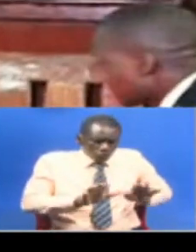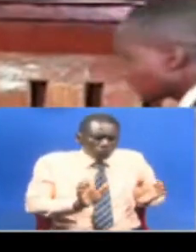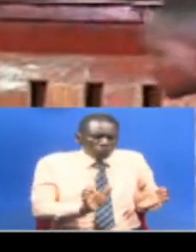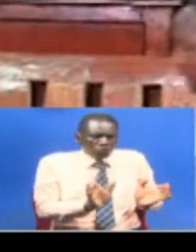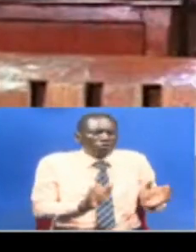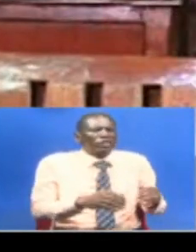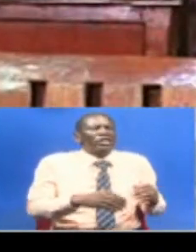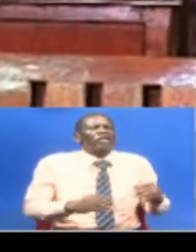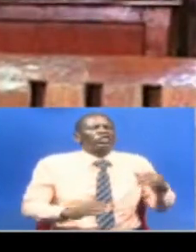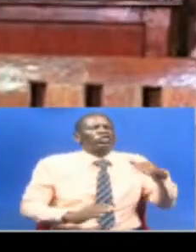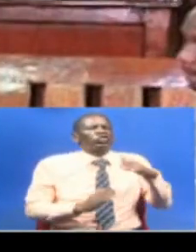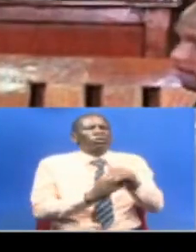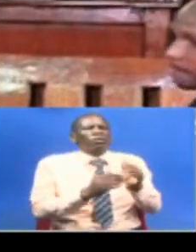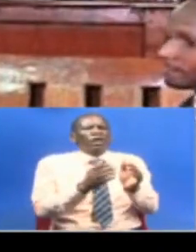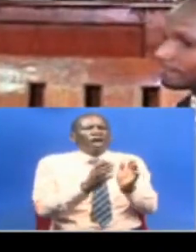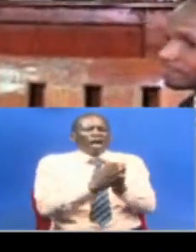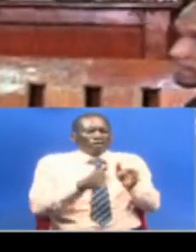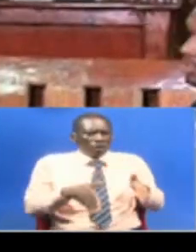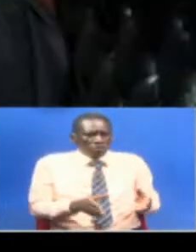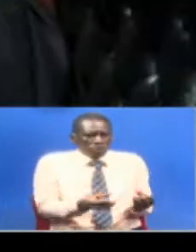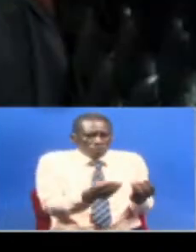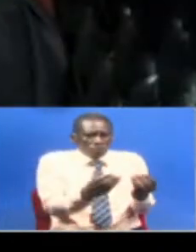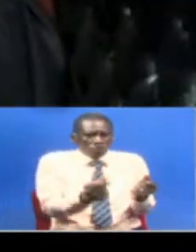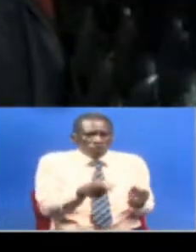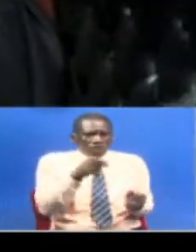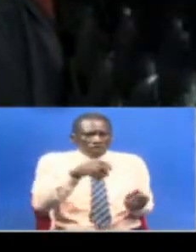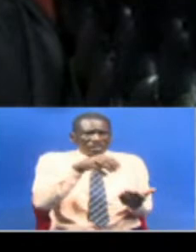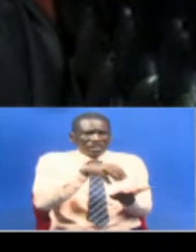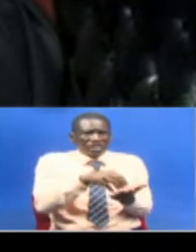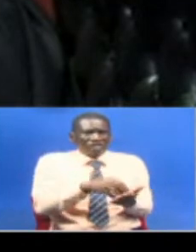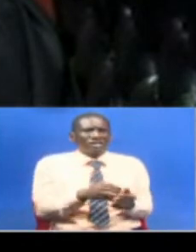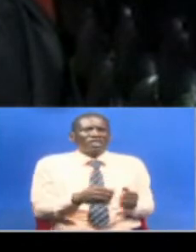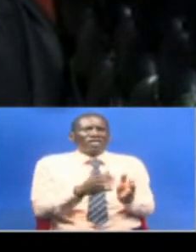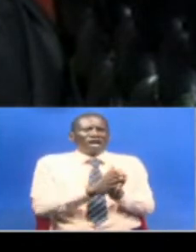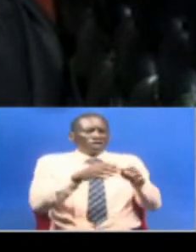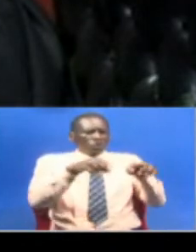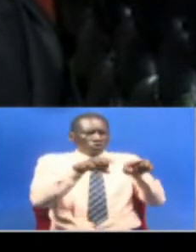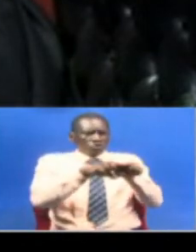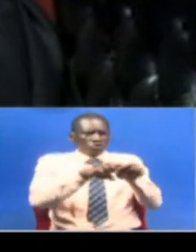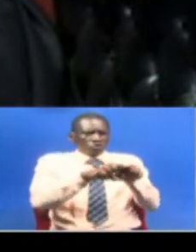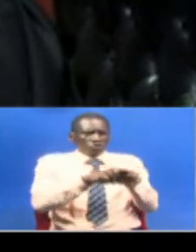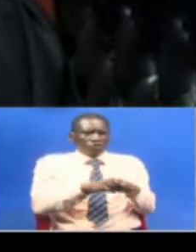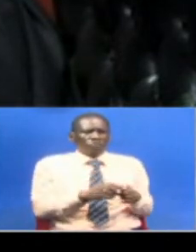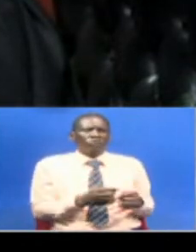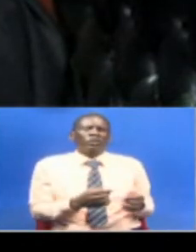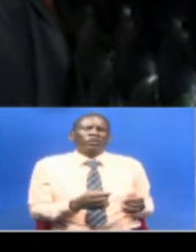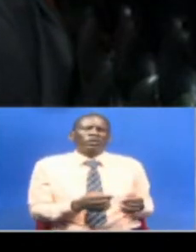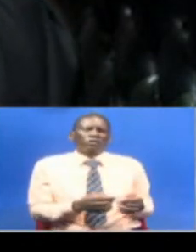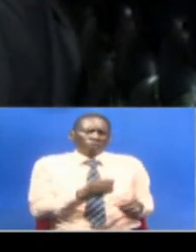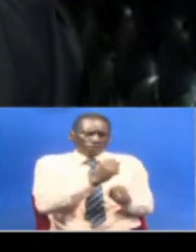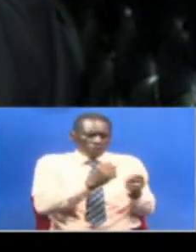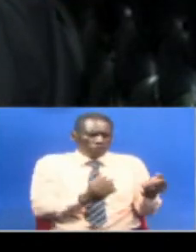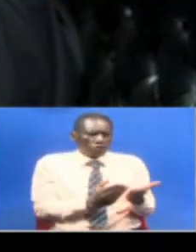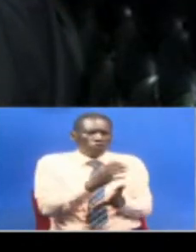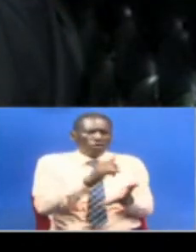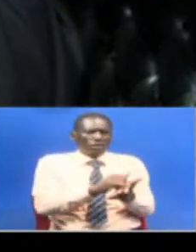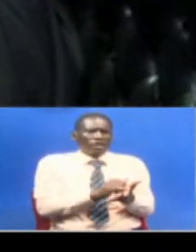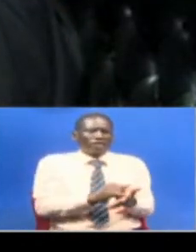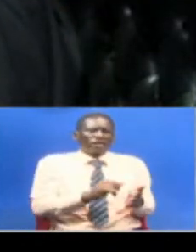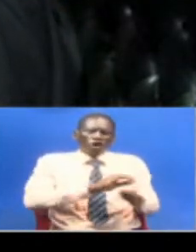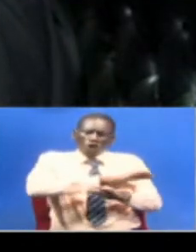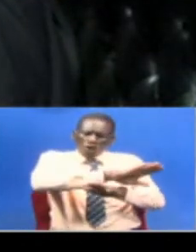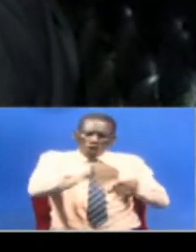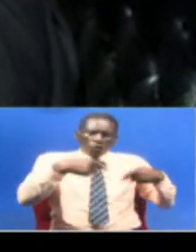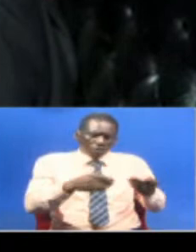the manner in which you are handling the case, and also just ensuring that every person who